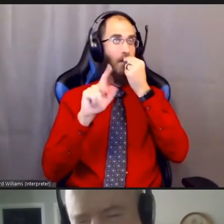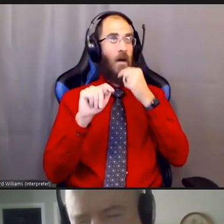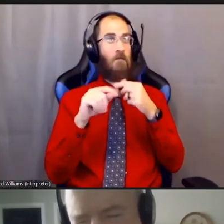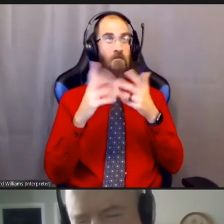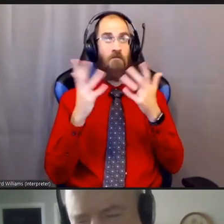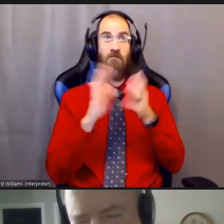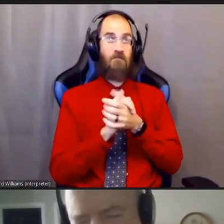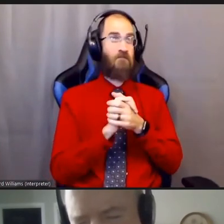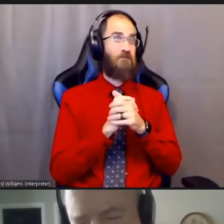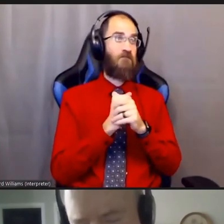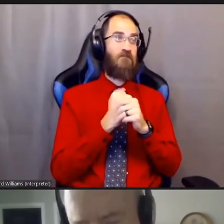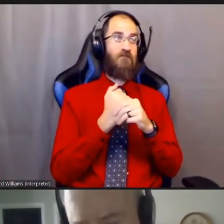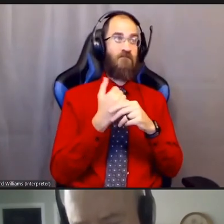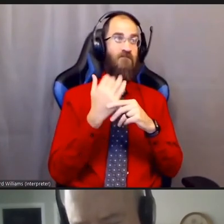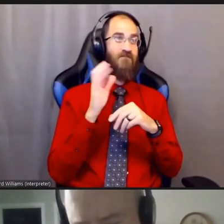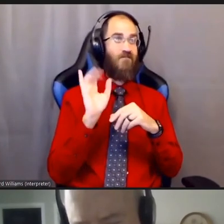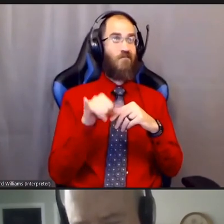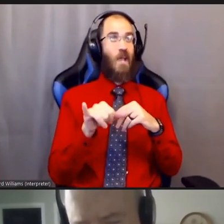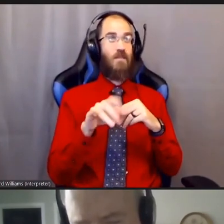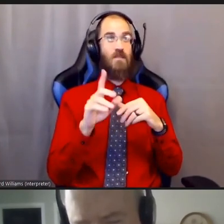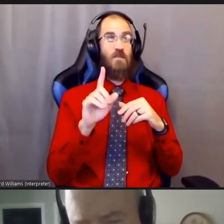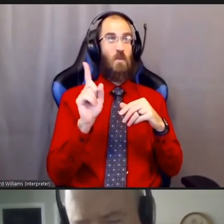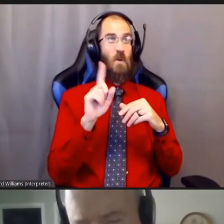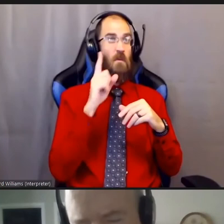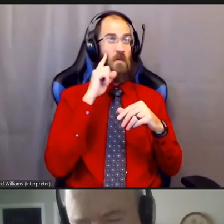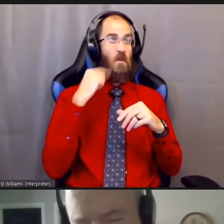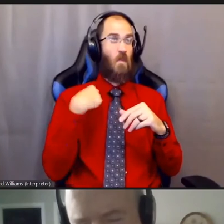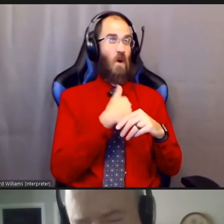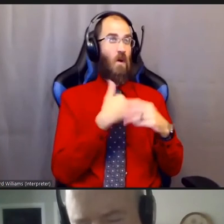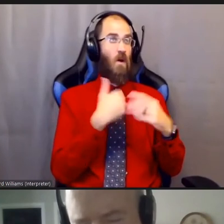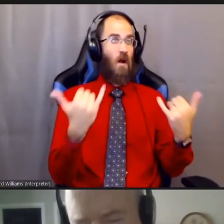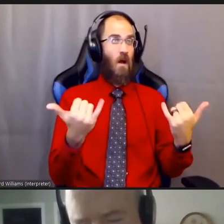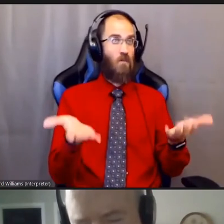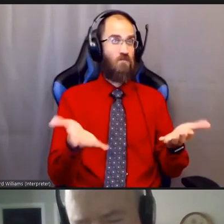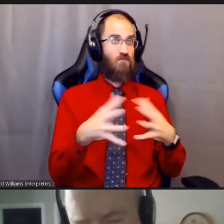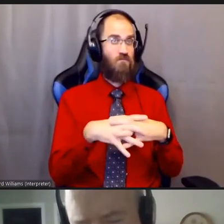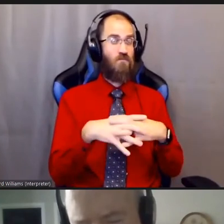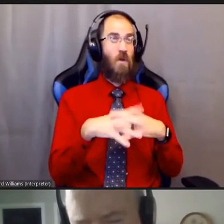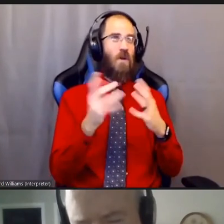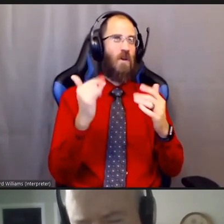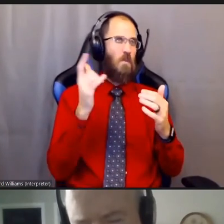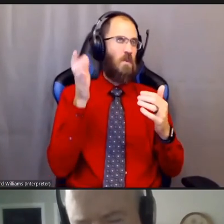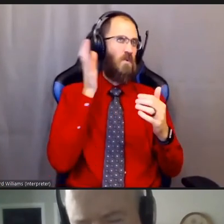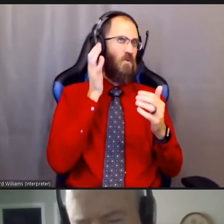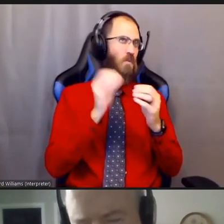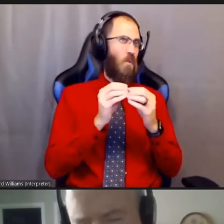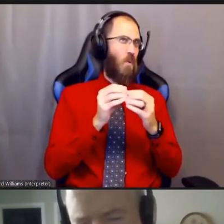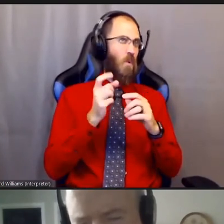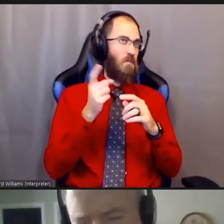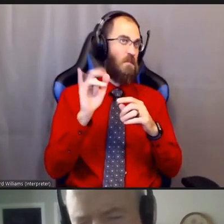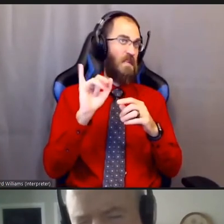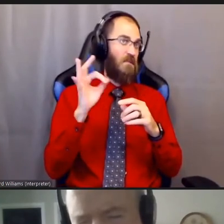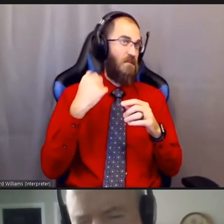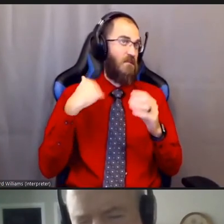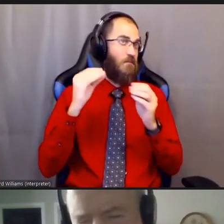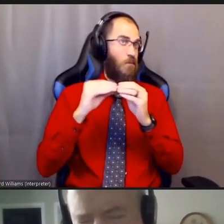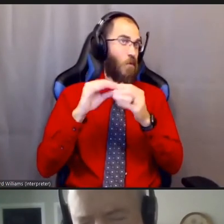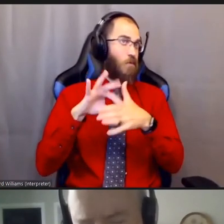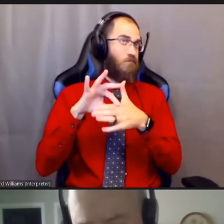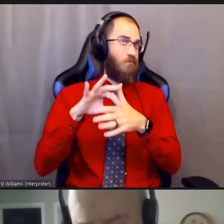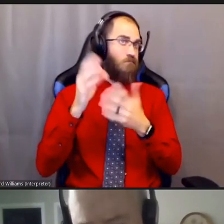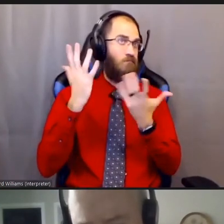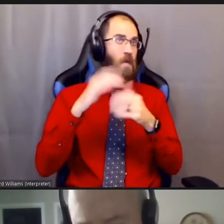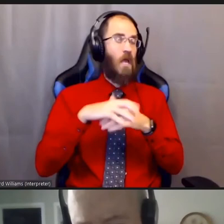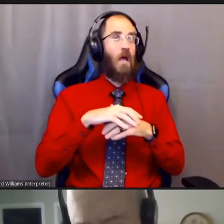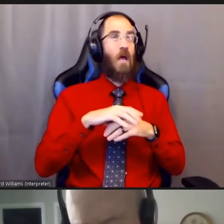so that's kind of where I think we stand, and we'll hear more if there is more there. What I'd like to